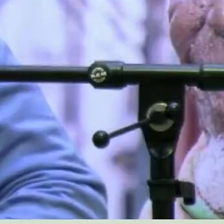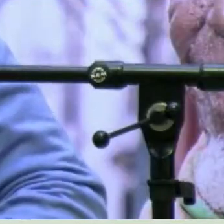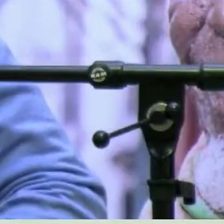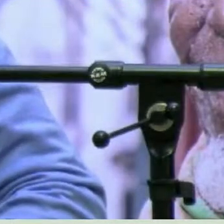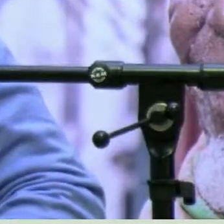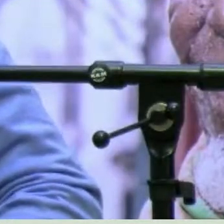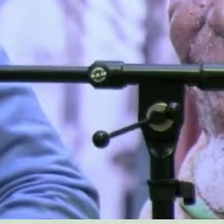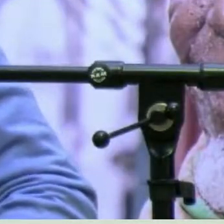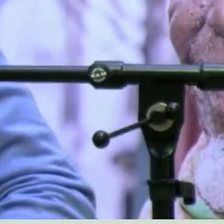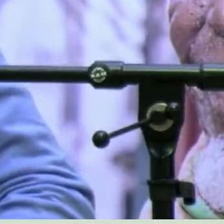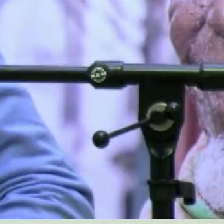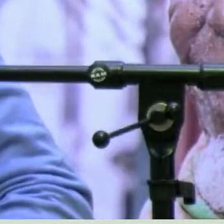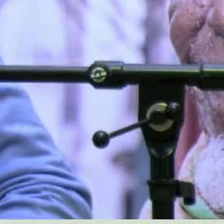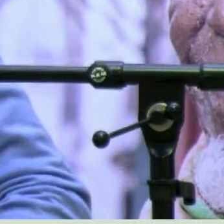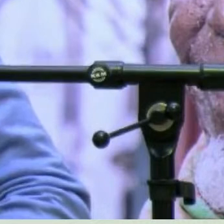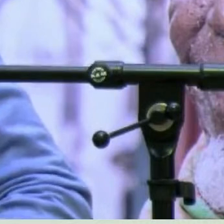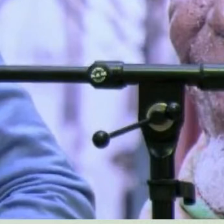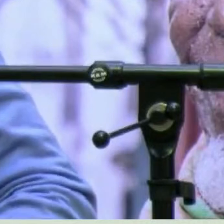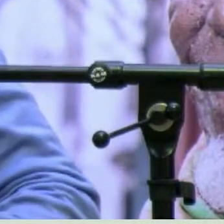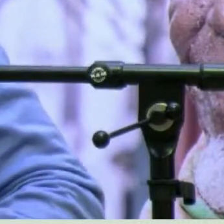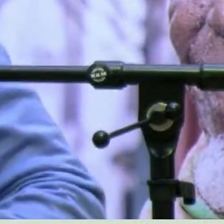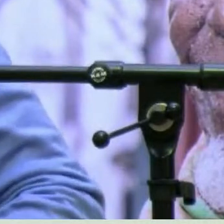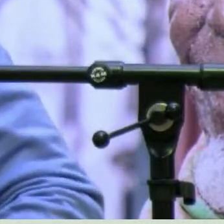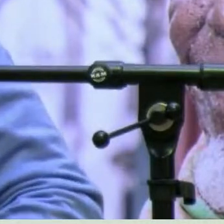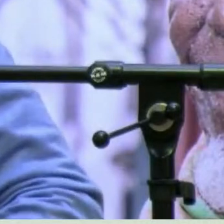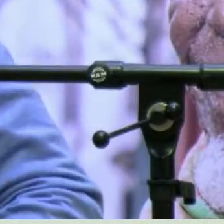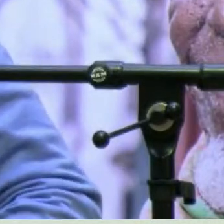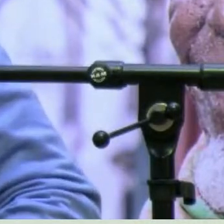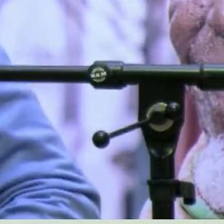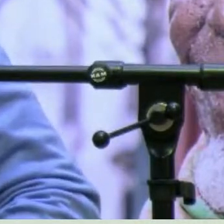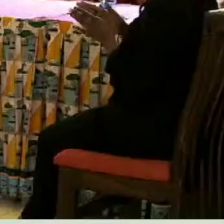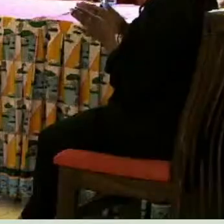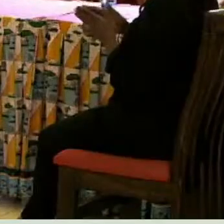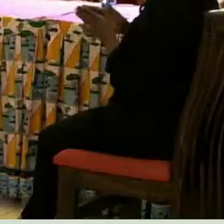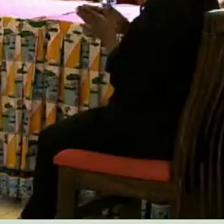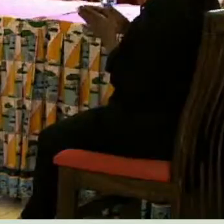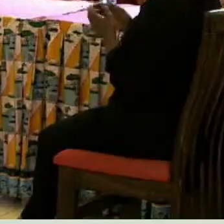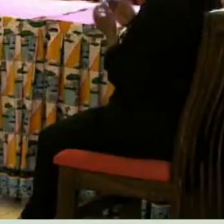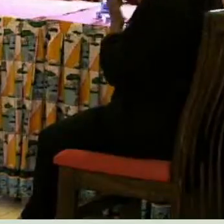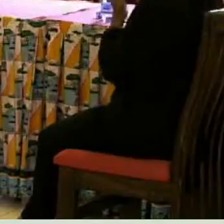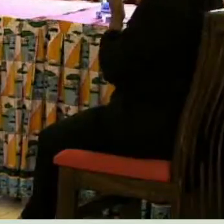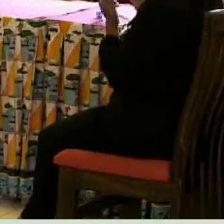I now want to take this opportunity to invite